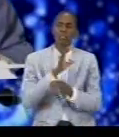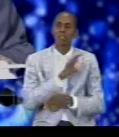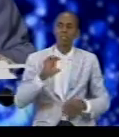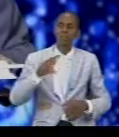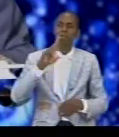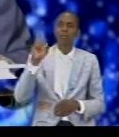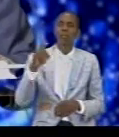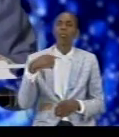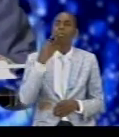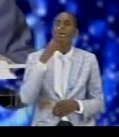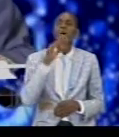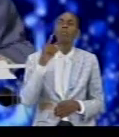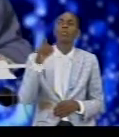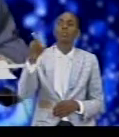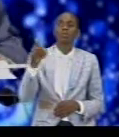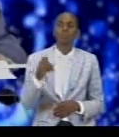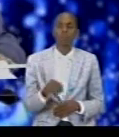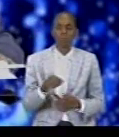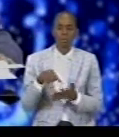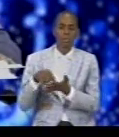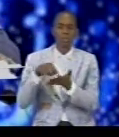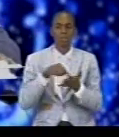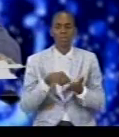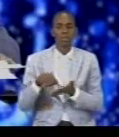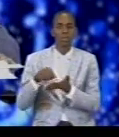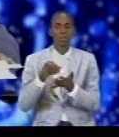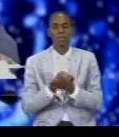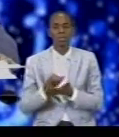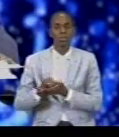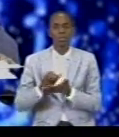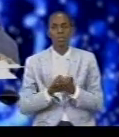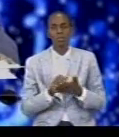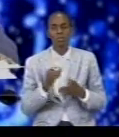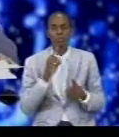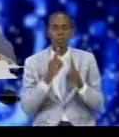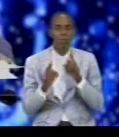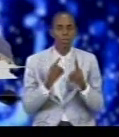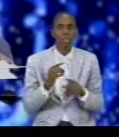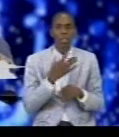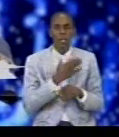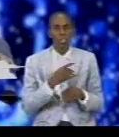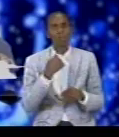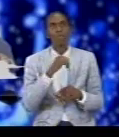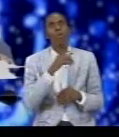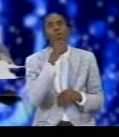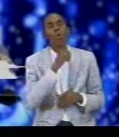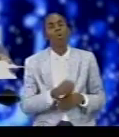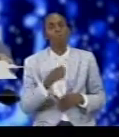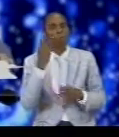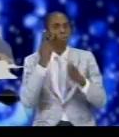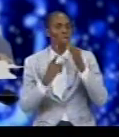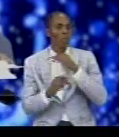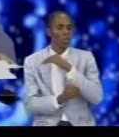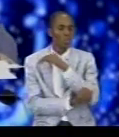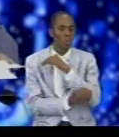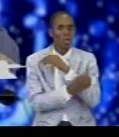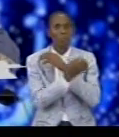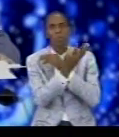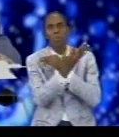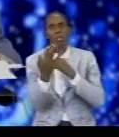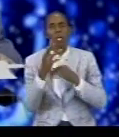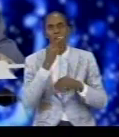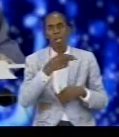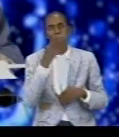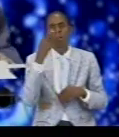who are you? This and that. He said, the old prophets are dead. Who do you make yourself? And Jesus said in